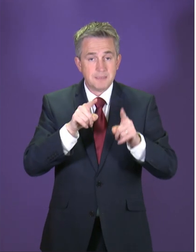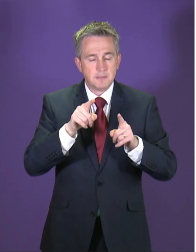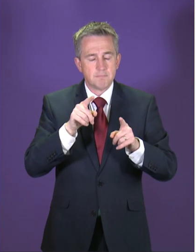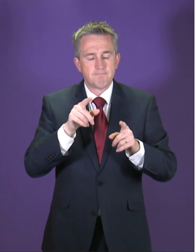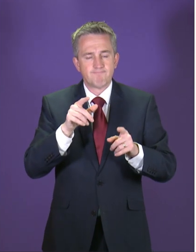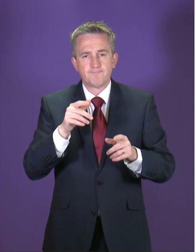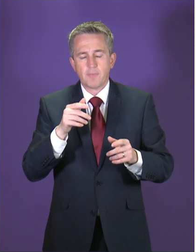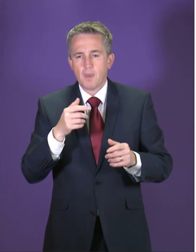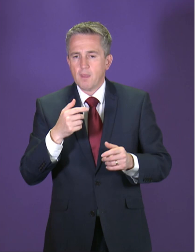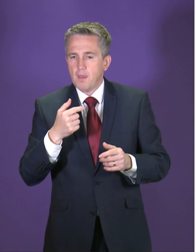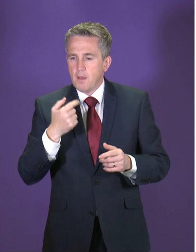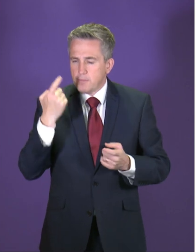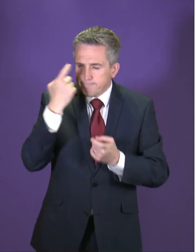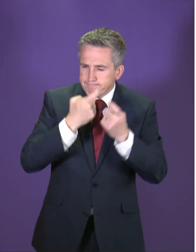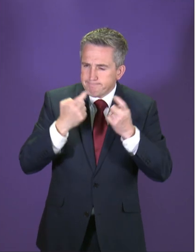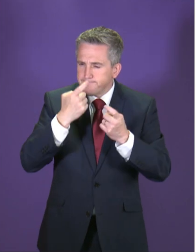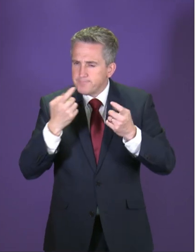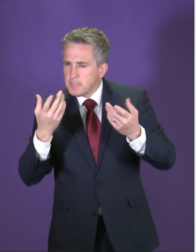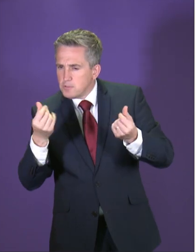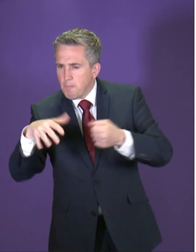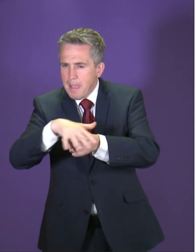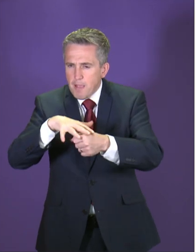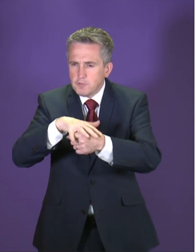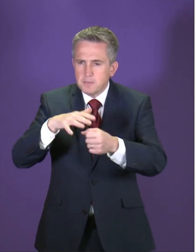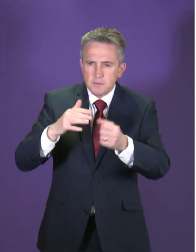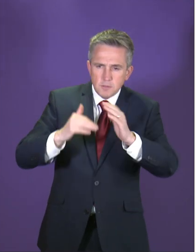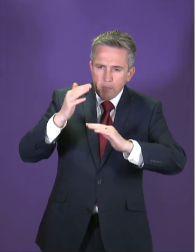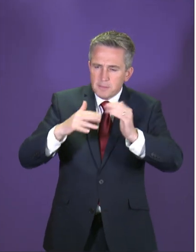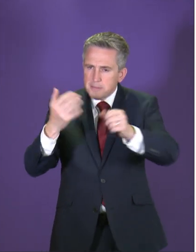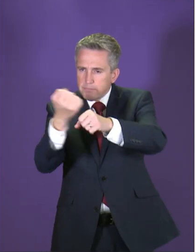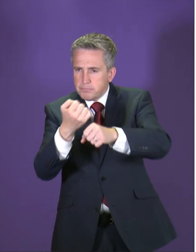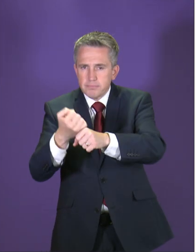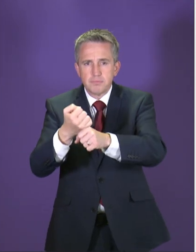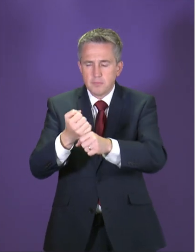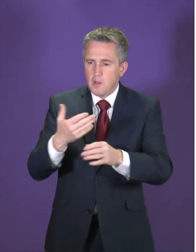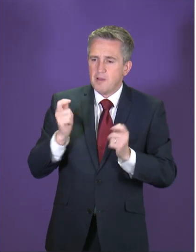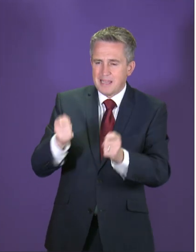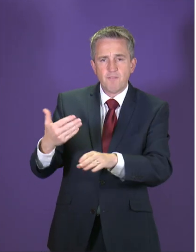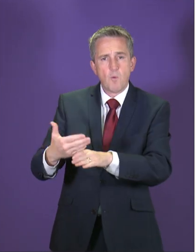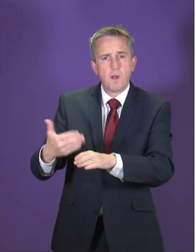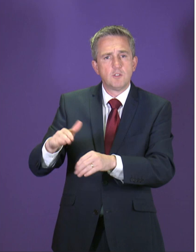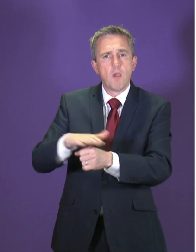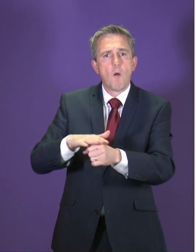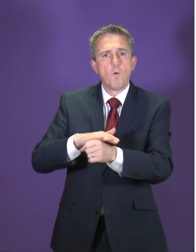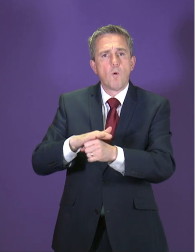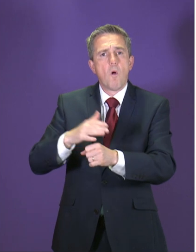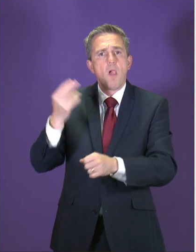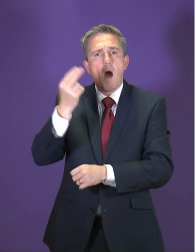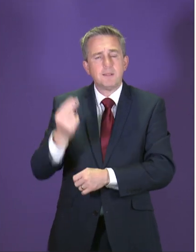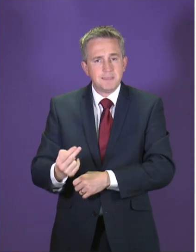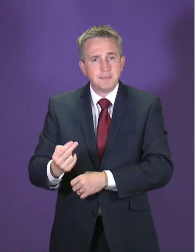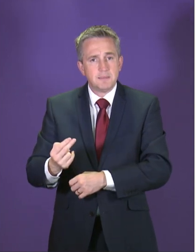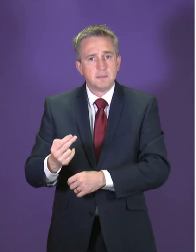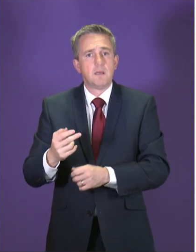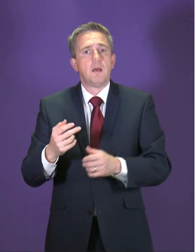partial. In places which required restoration, local artisans got the work, and the sites became places